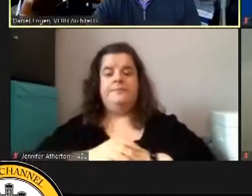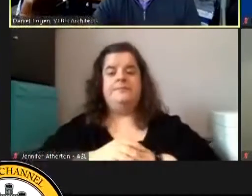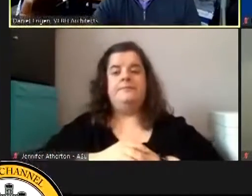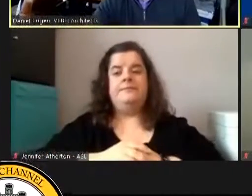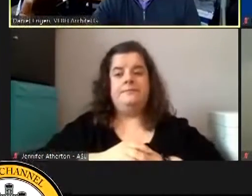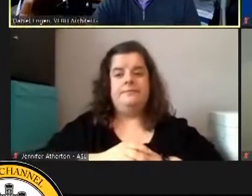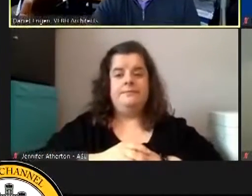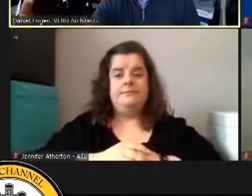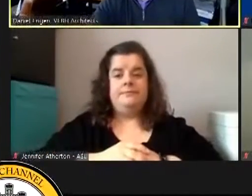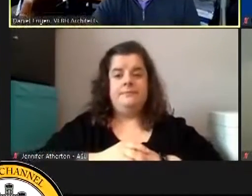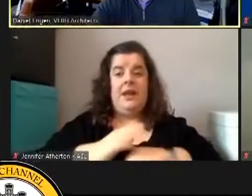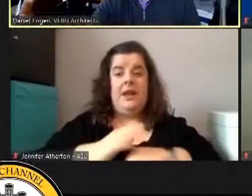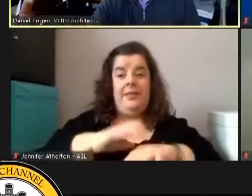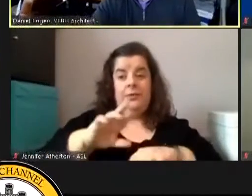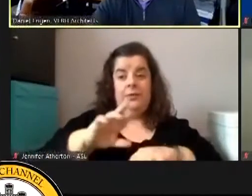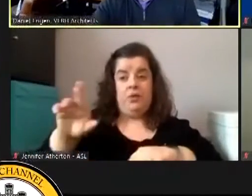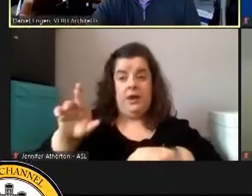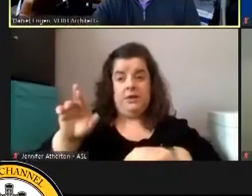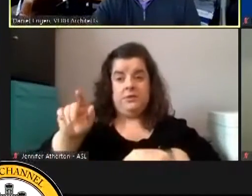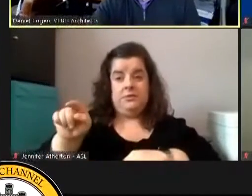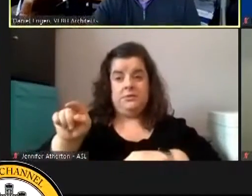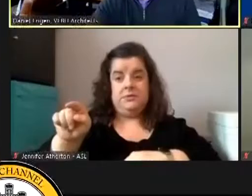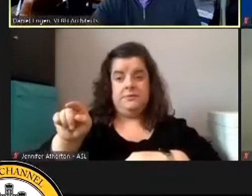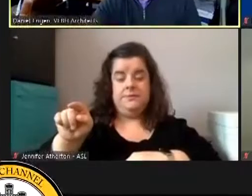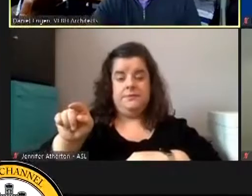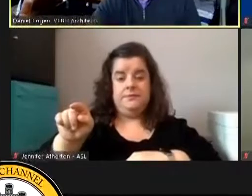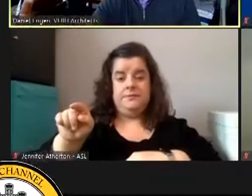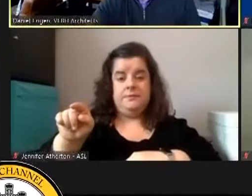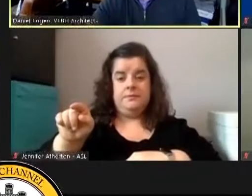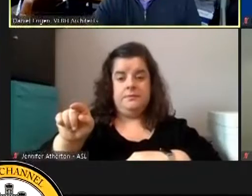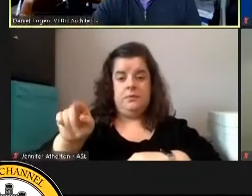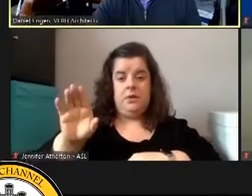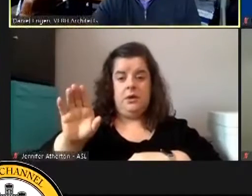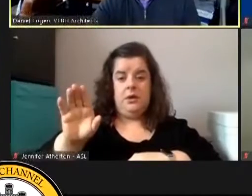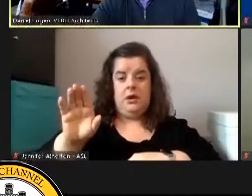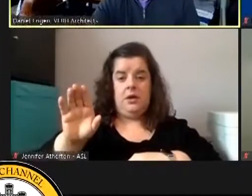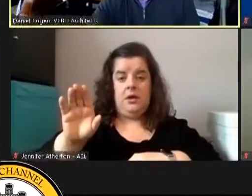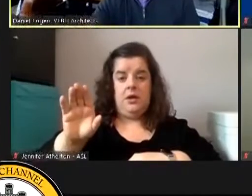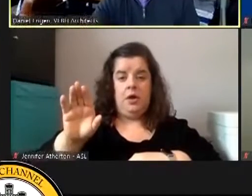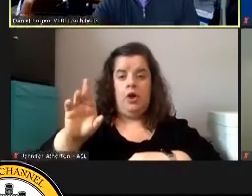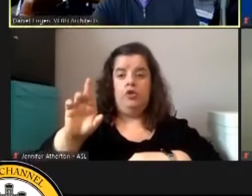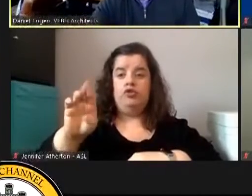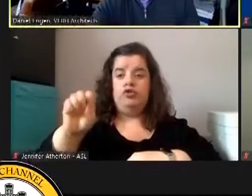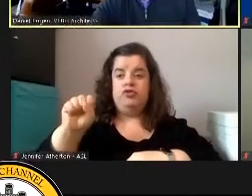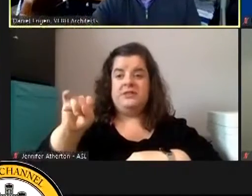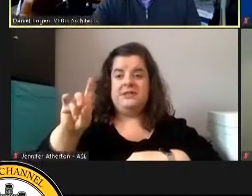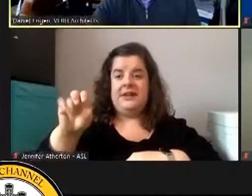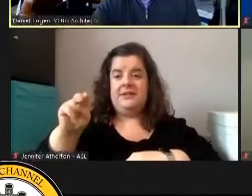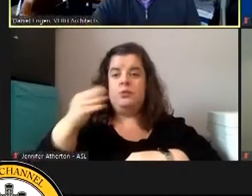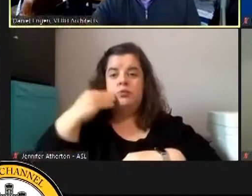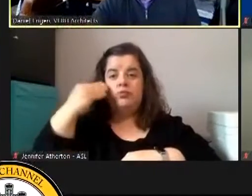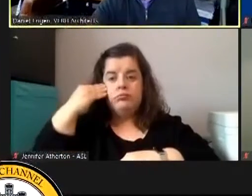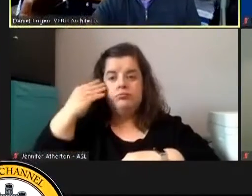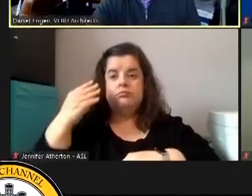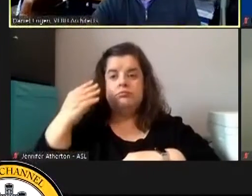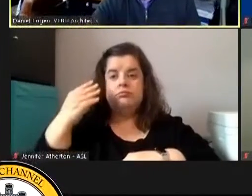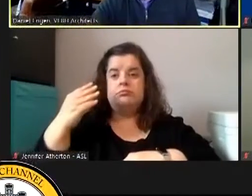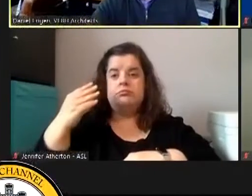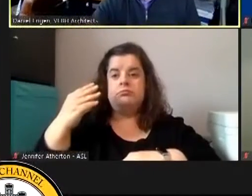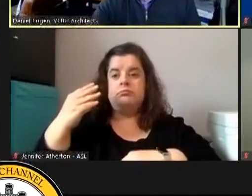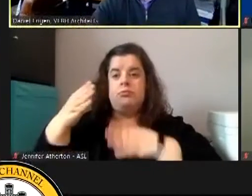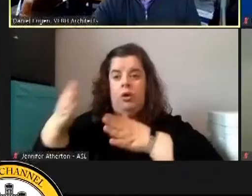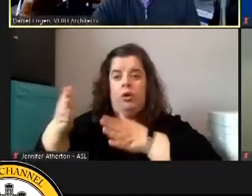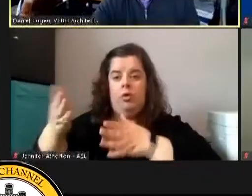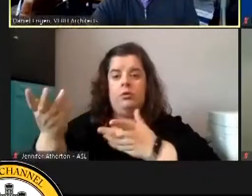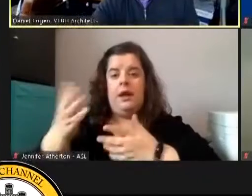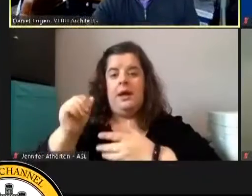And on the right-hand side, what you see are Callian Residence Hall, and McNaughter Hall is also